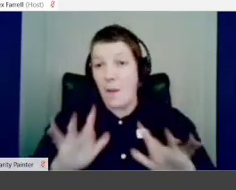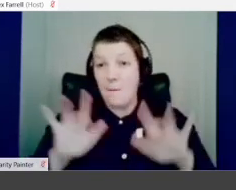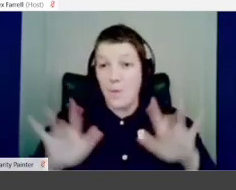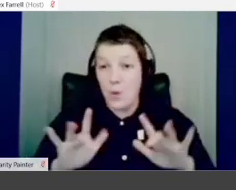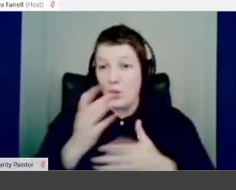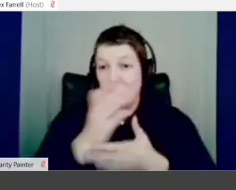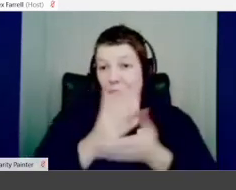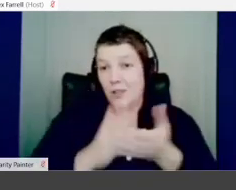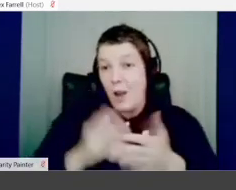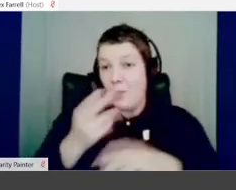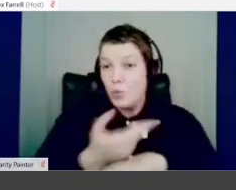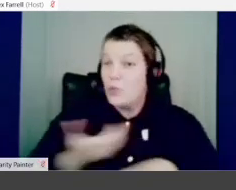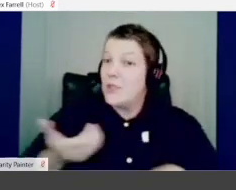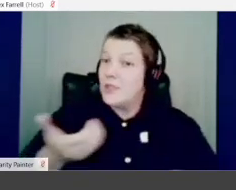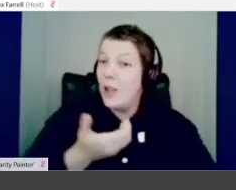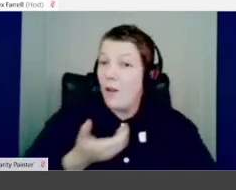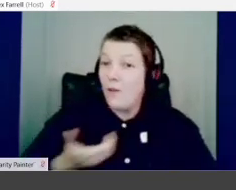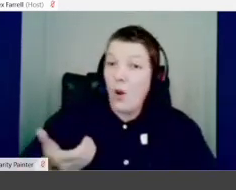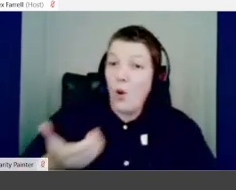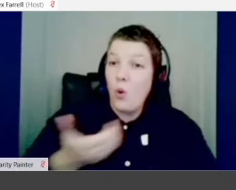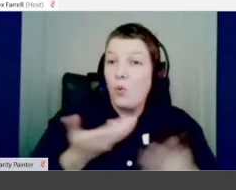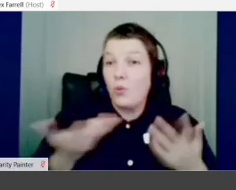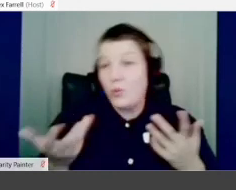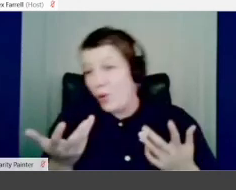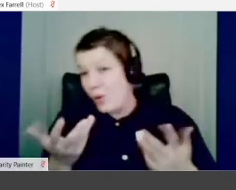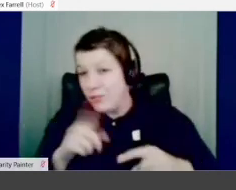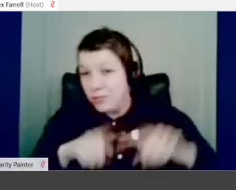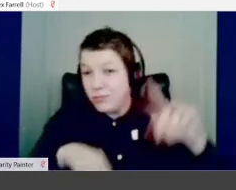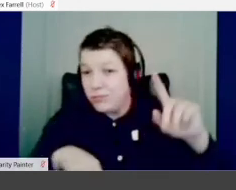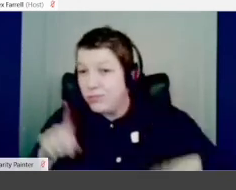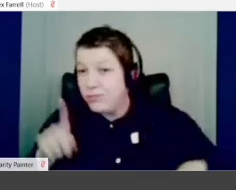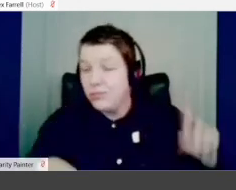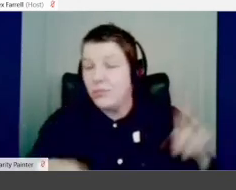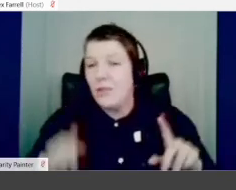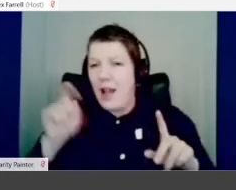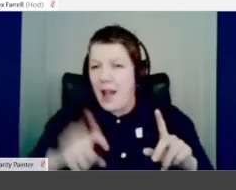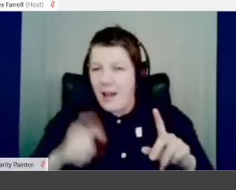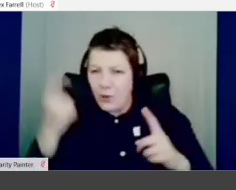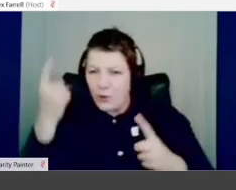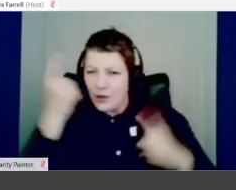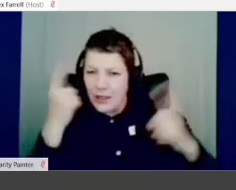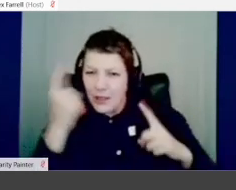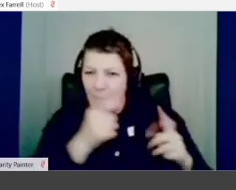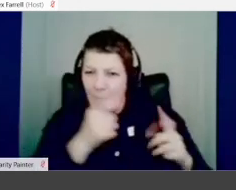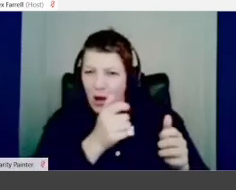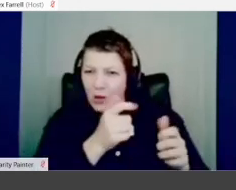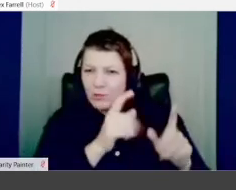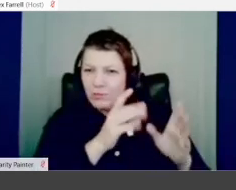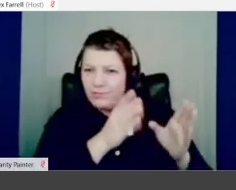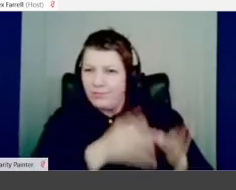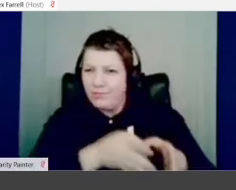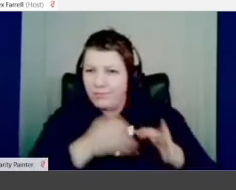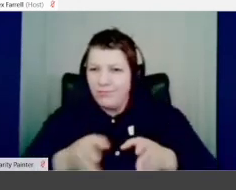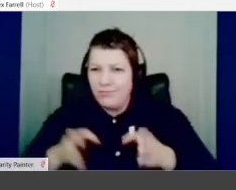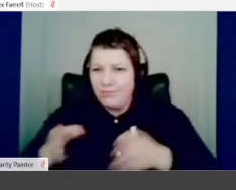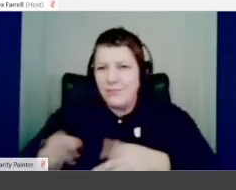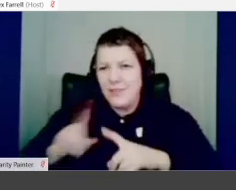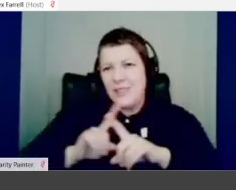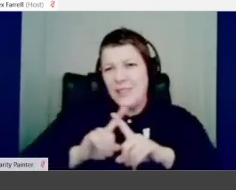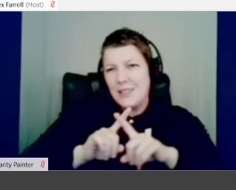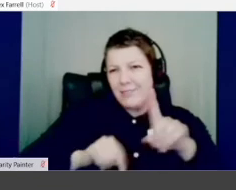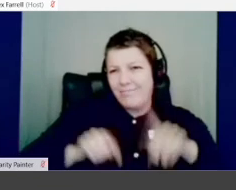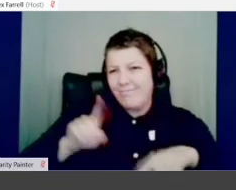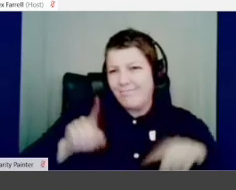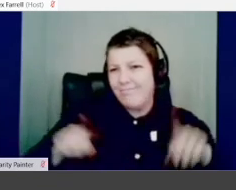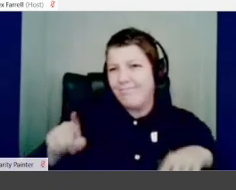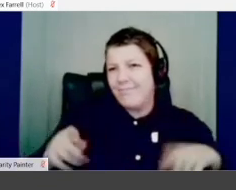consider how we're delivering our information so that we can make sure everybody has an opportunity to